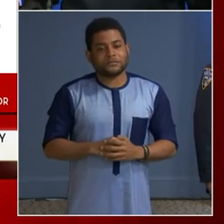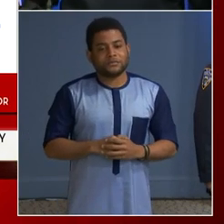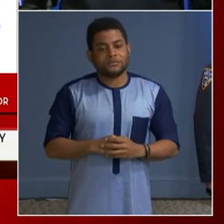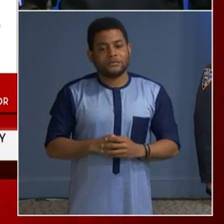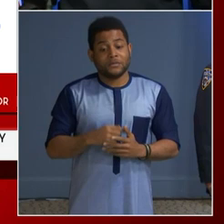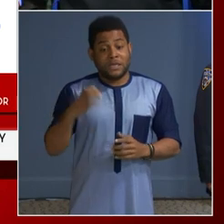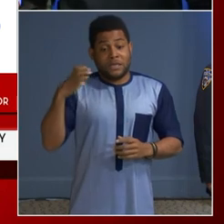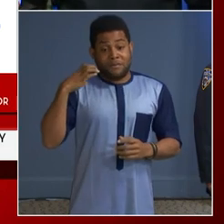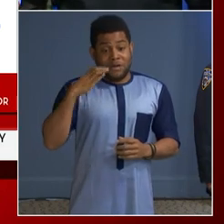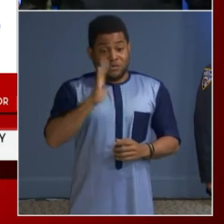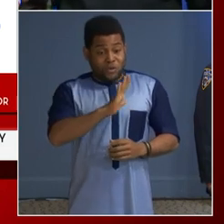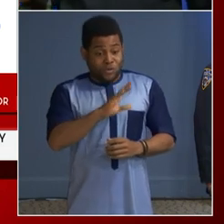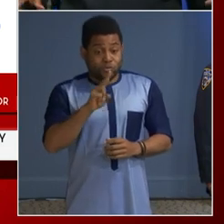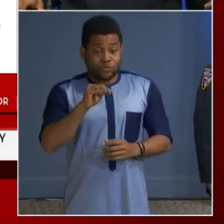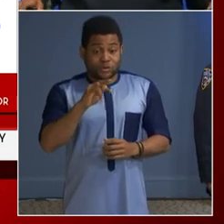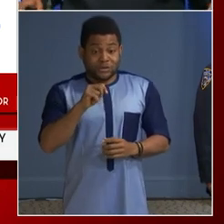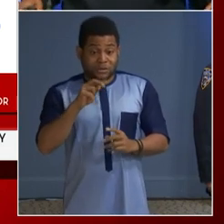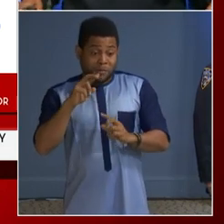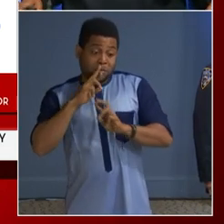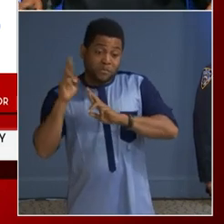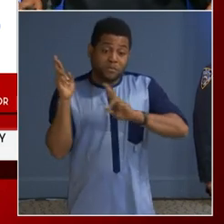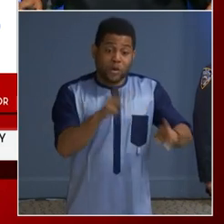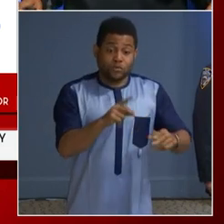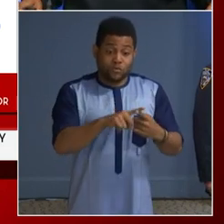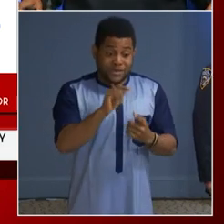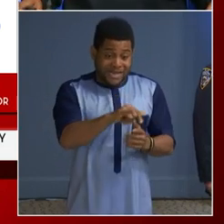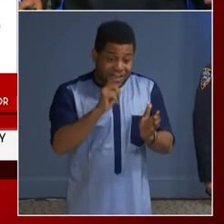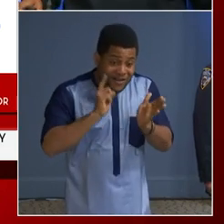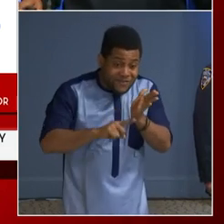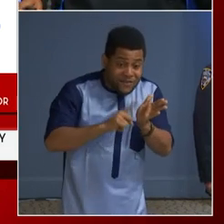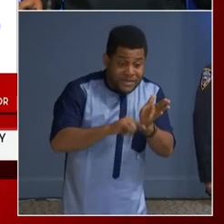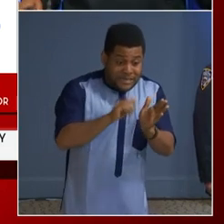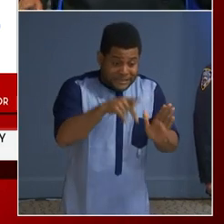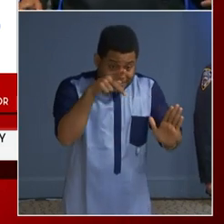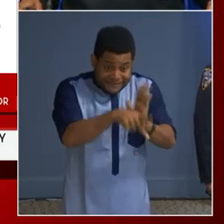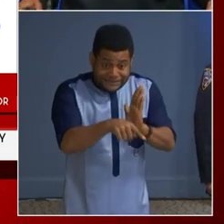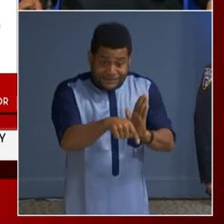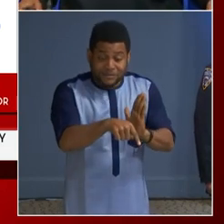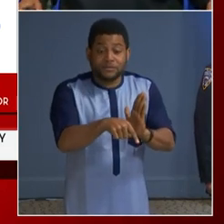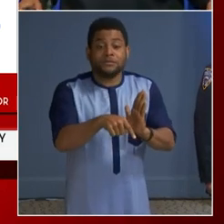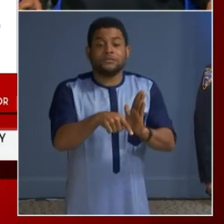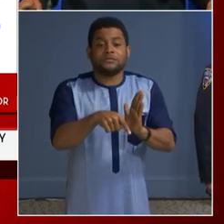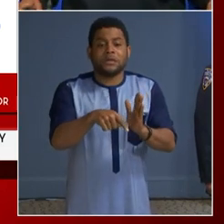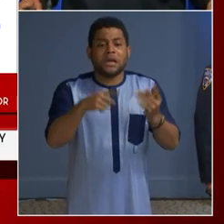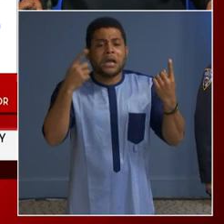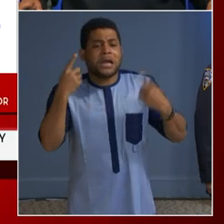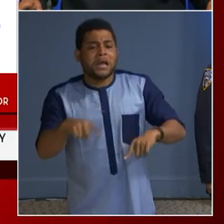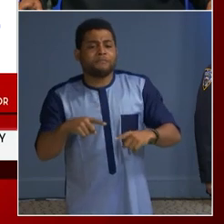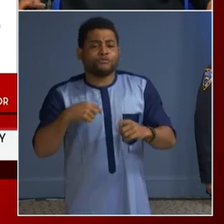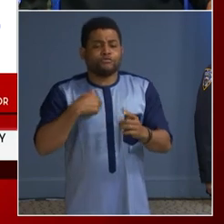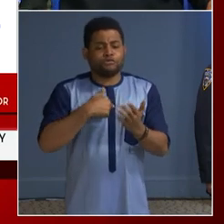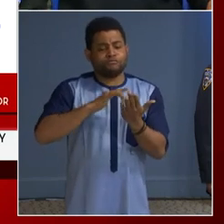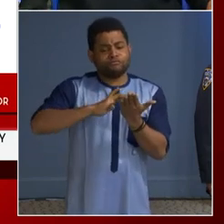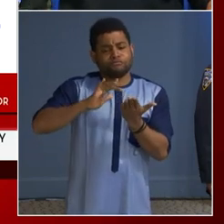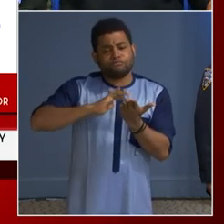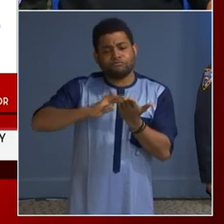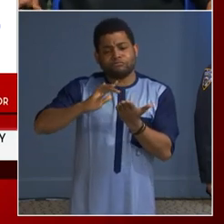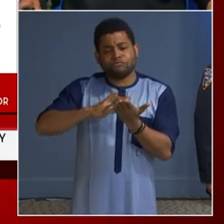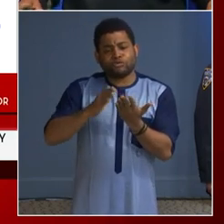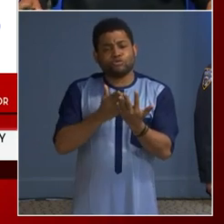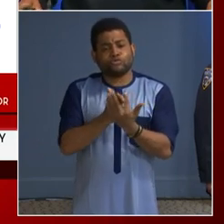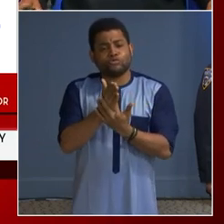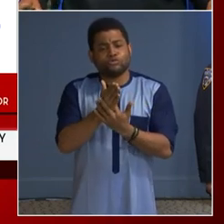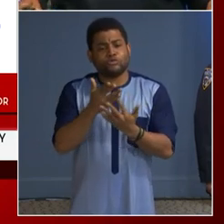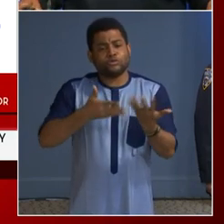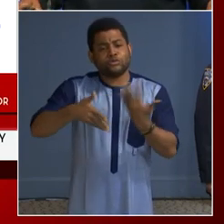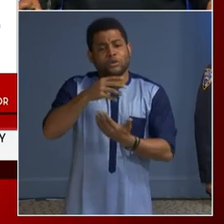was responsible for investigating the homicide. He happened to be scrolling through his social media over the weekend